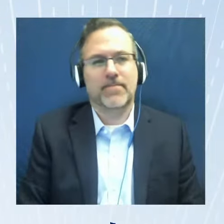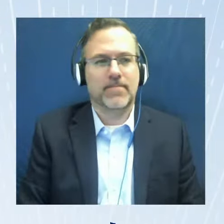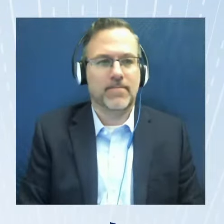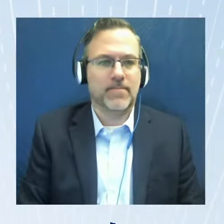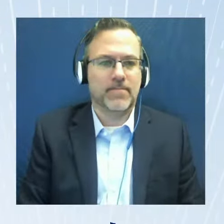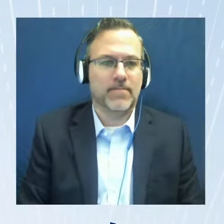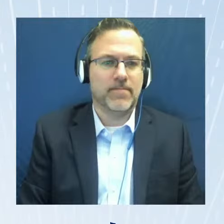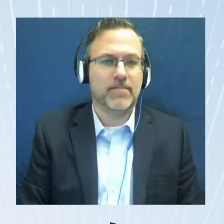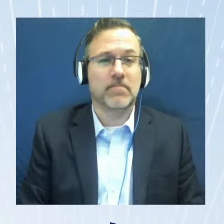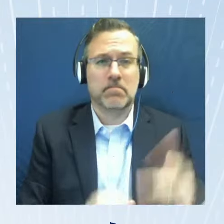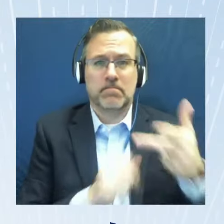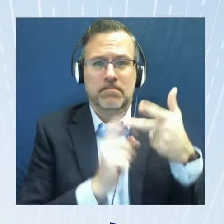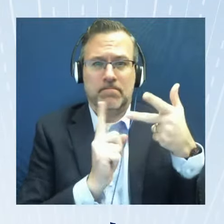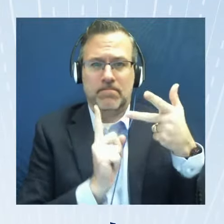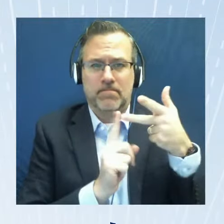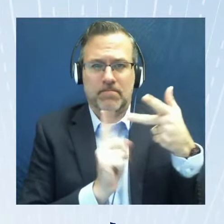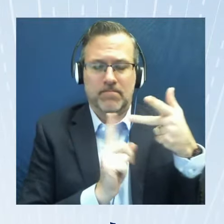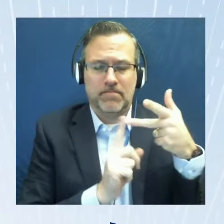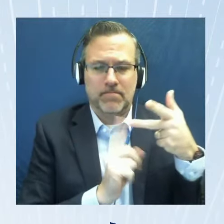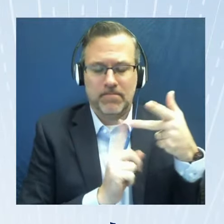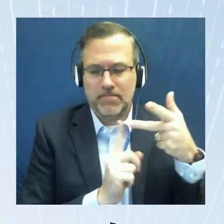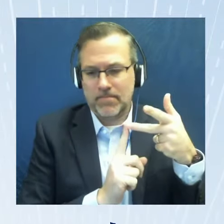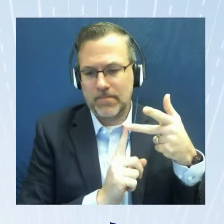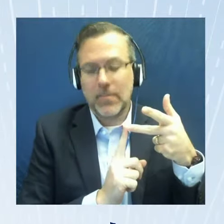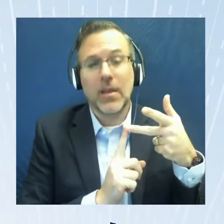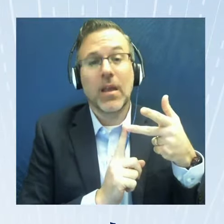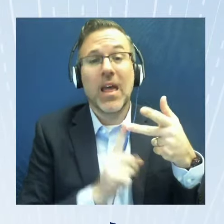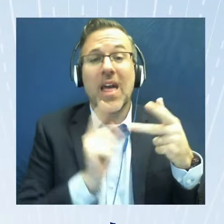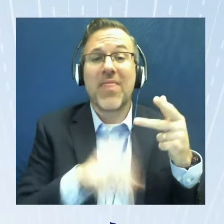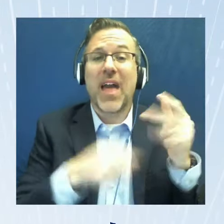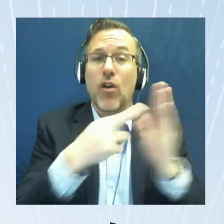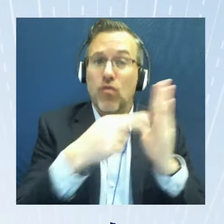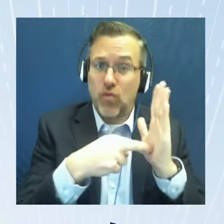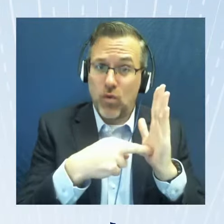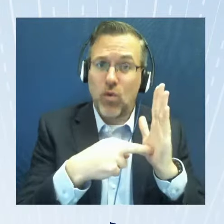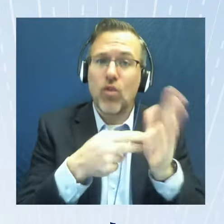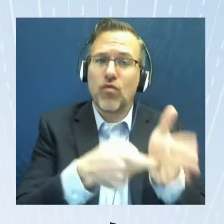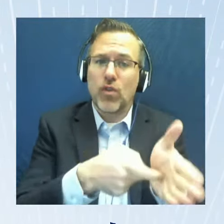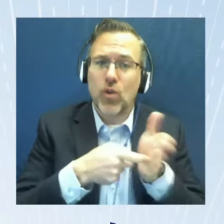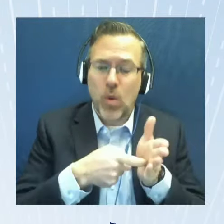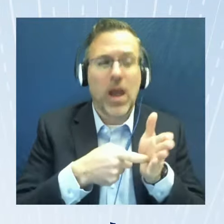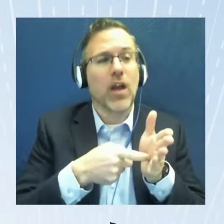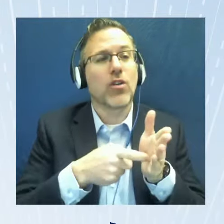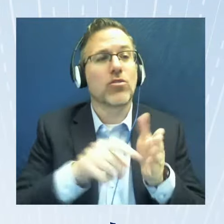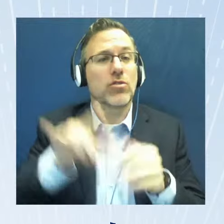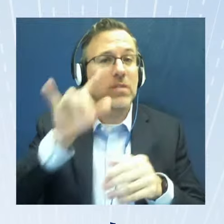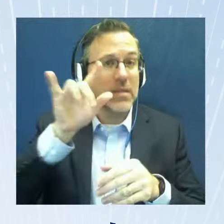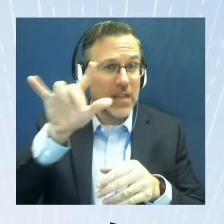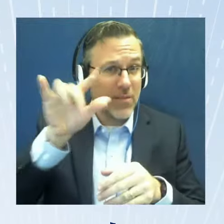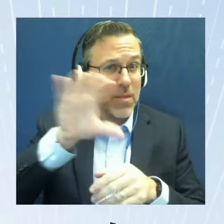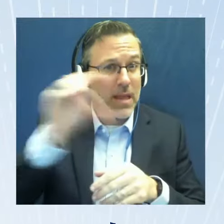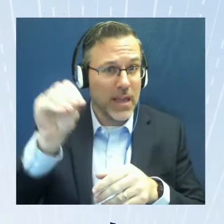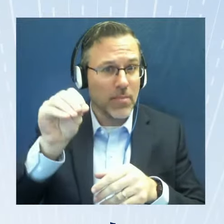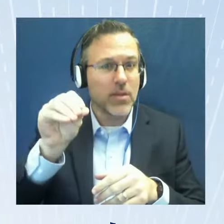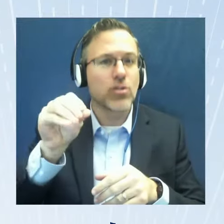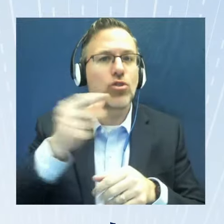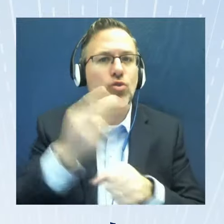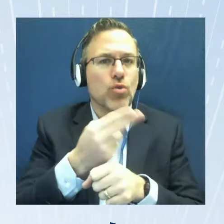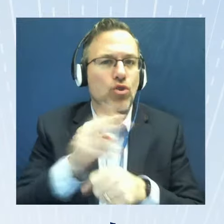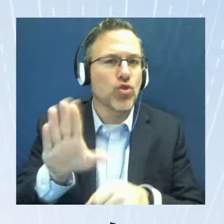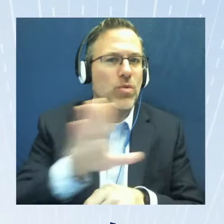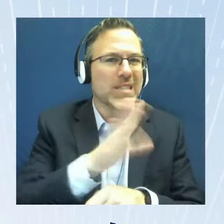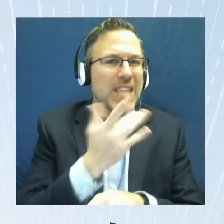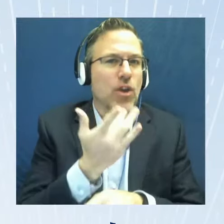And a third point, the proposed rule requires airlines to provide passengers the option of using their preferred vendor to repair